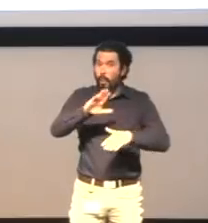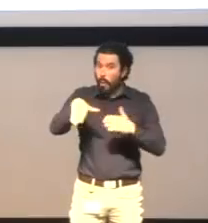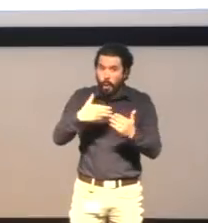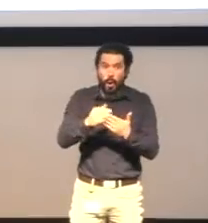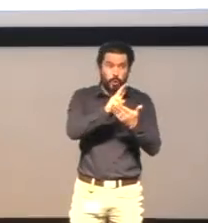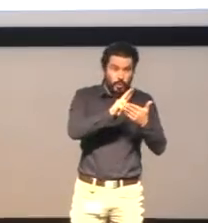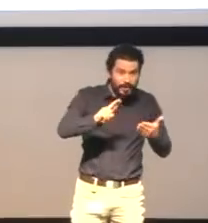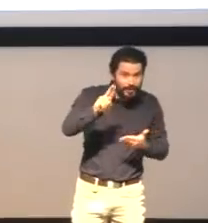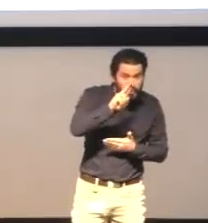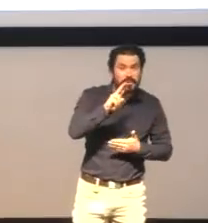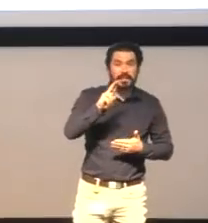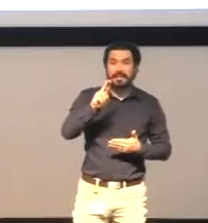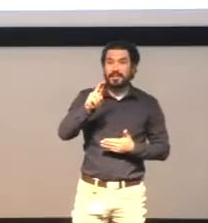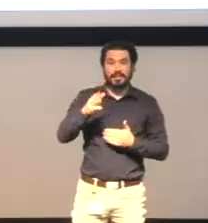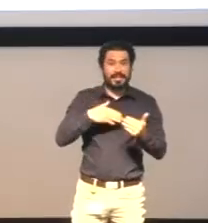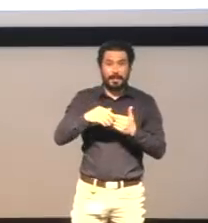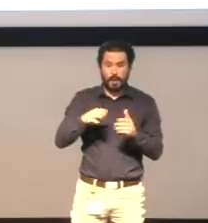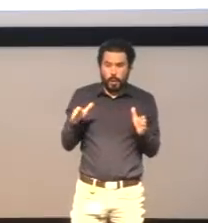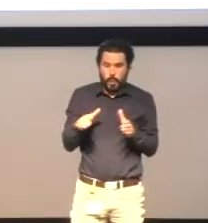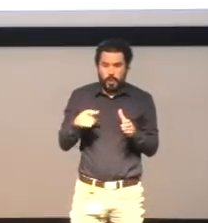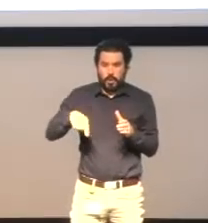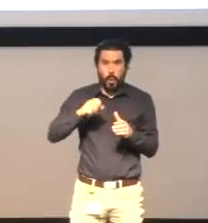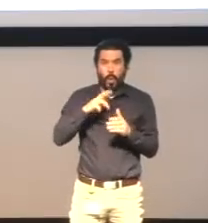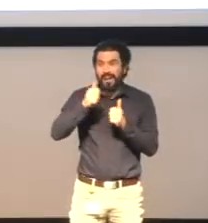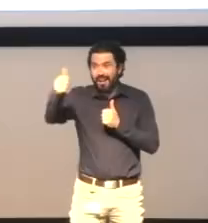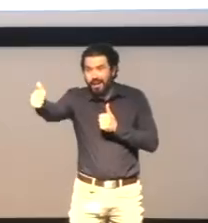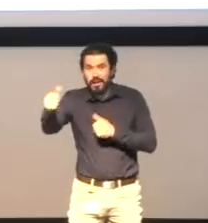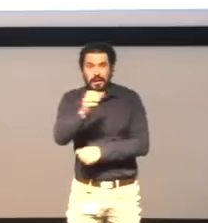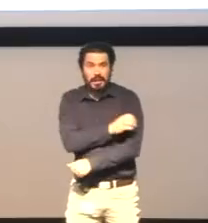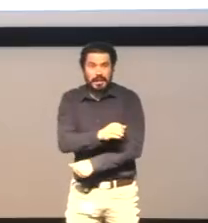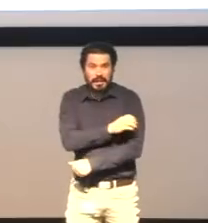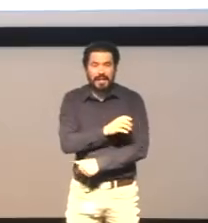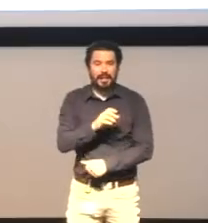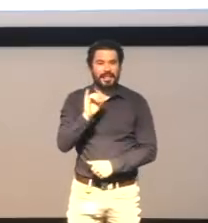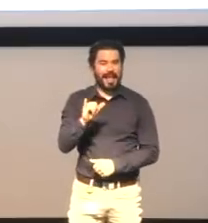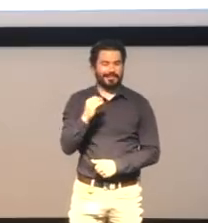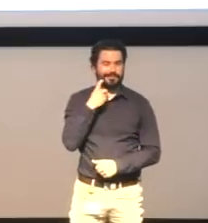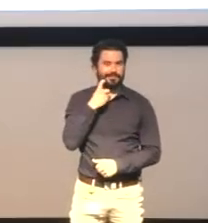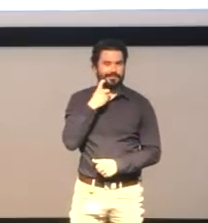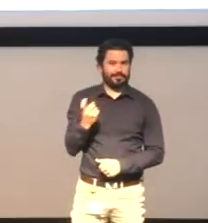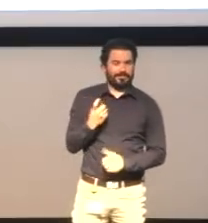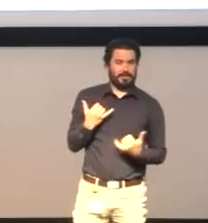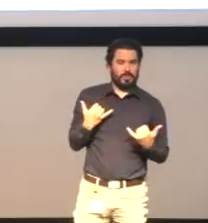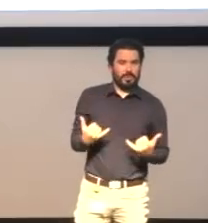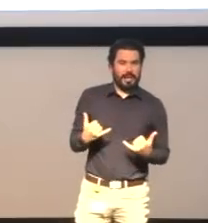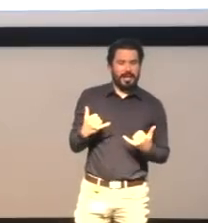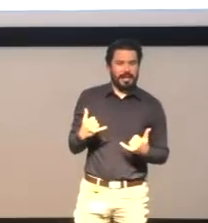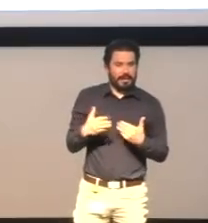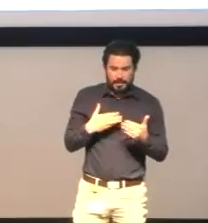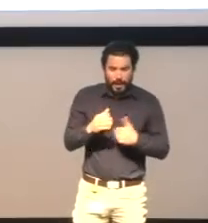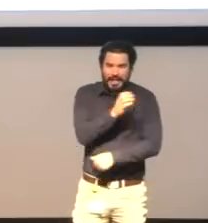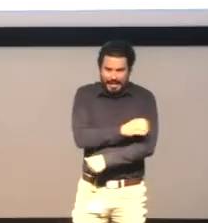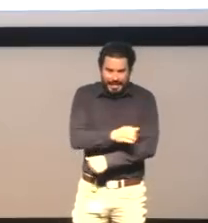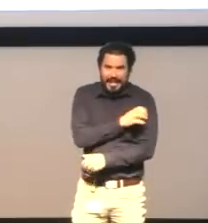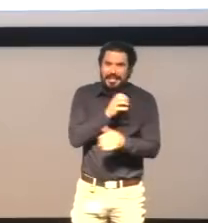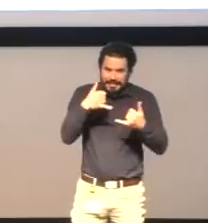and all off-site locations, such as ambulatory clinics, which is a question I was asked earlier today. The